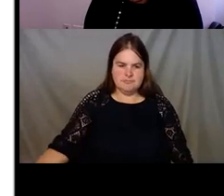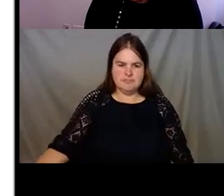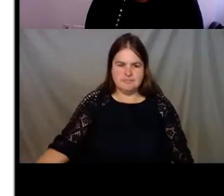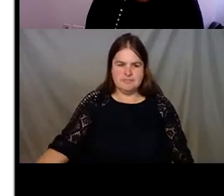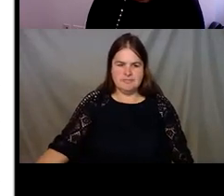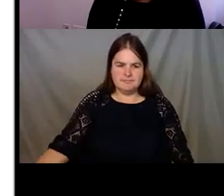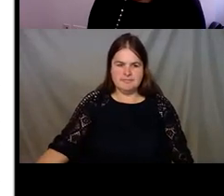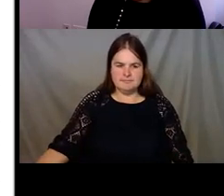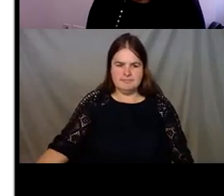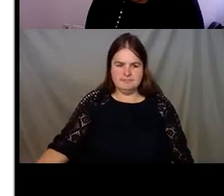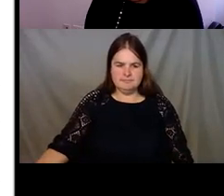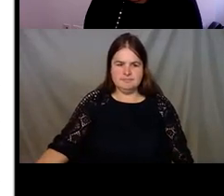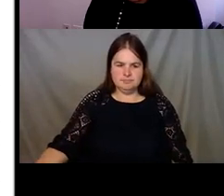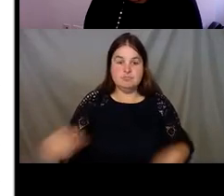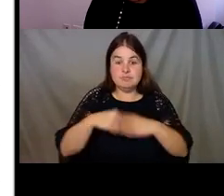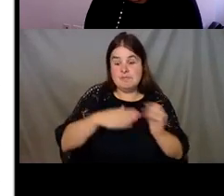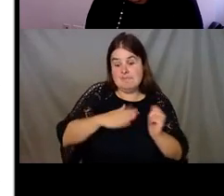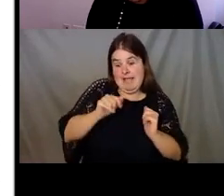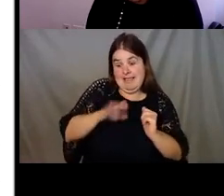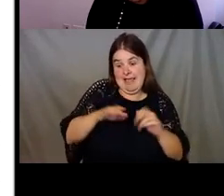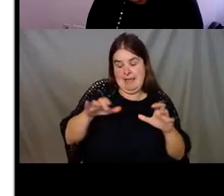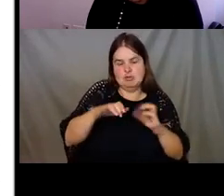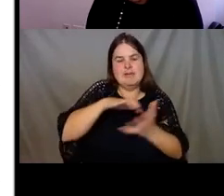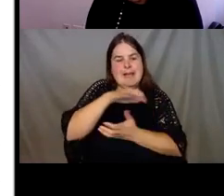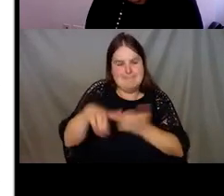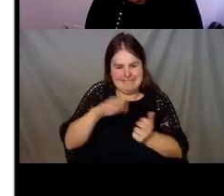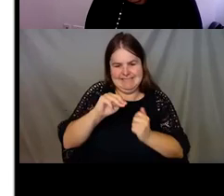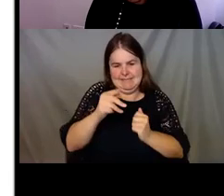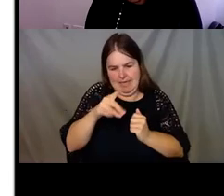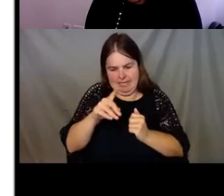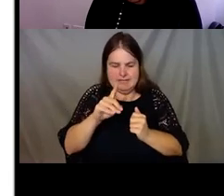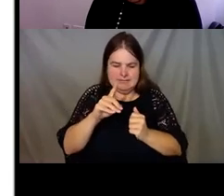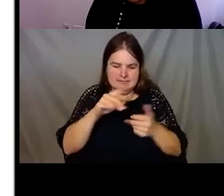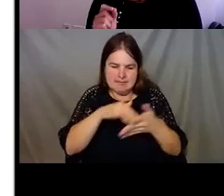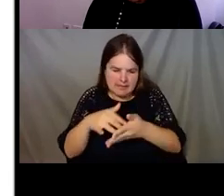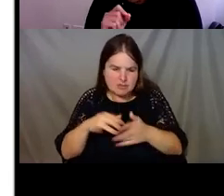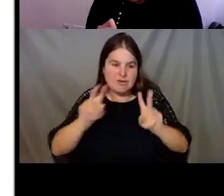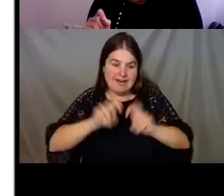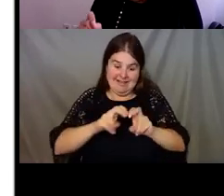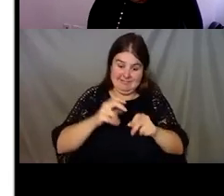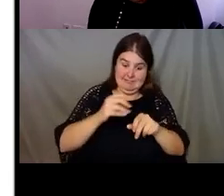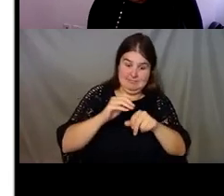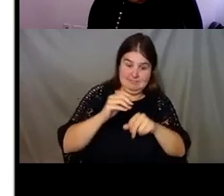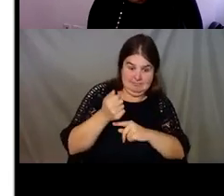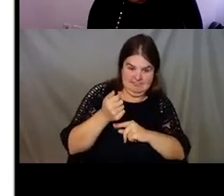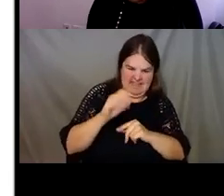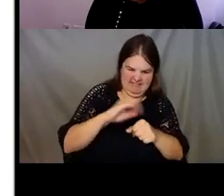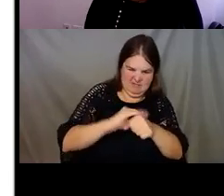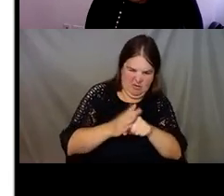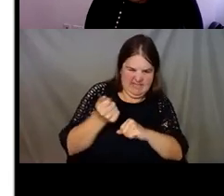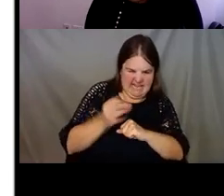So in my lab, we're also doing a mixed method study to examine the impact of COVID-19 specifically on Hispanic